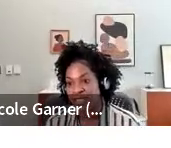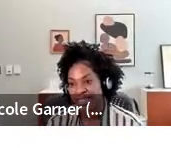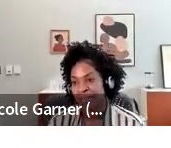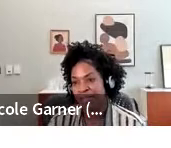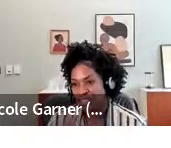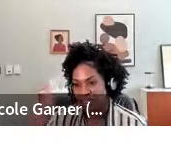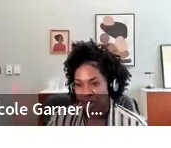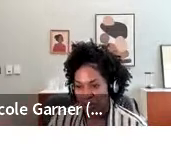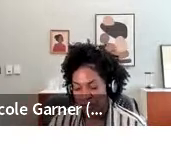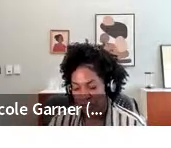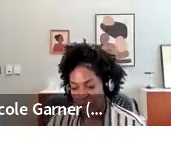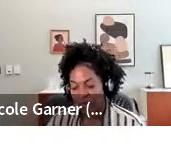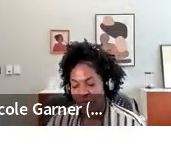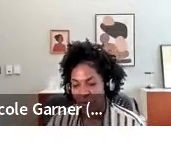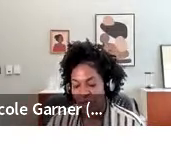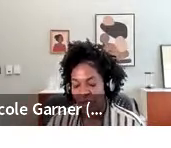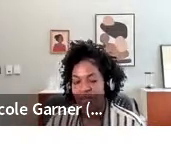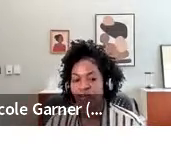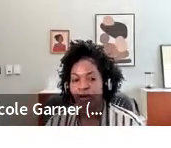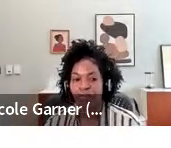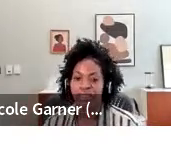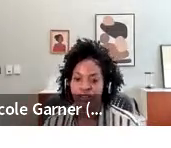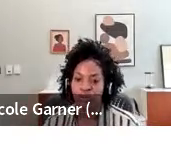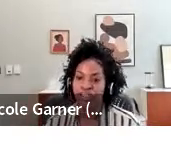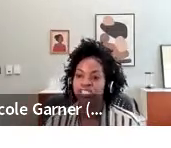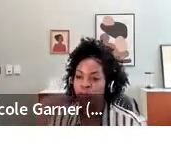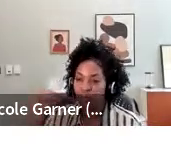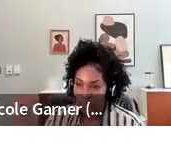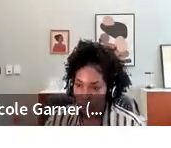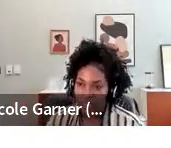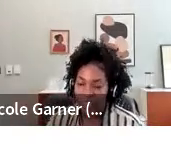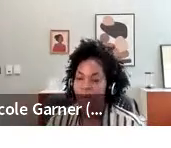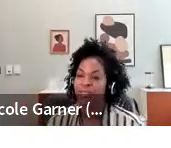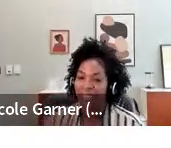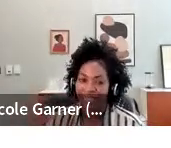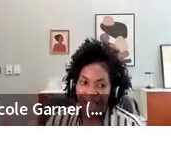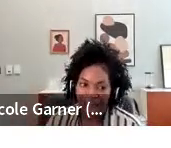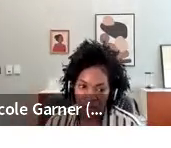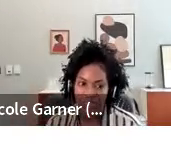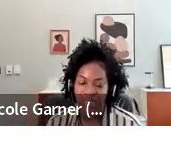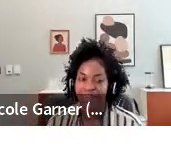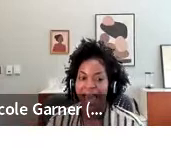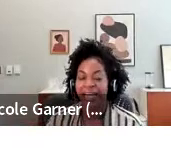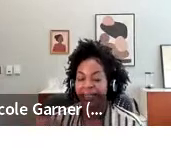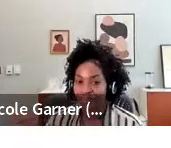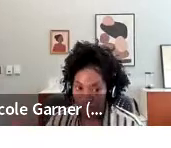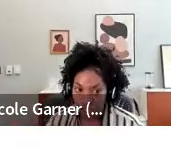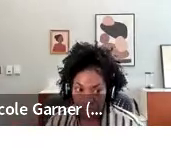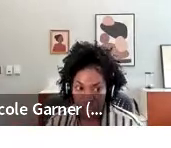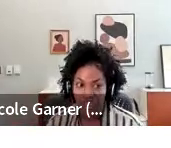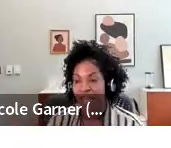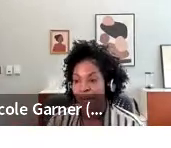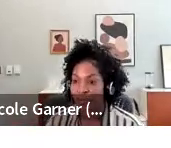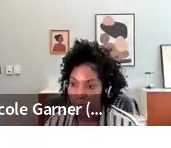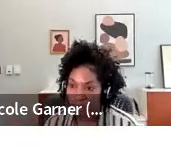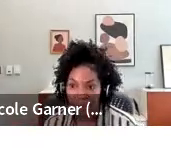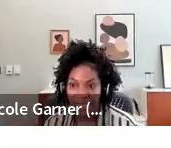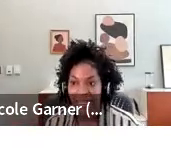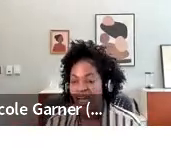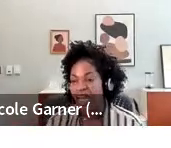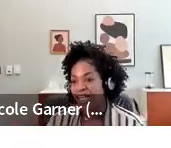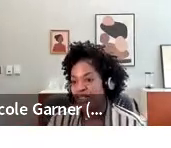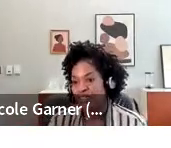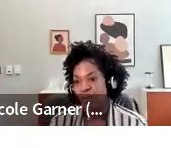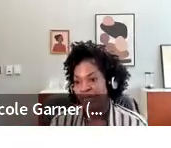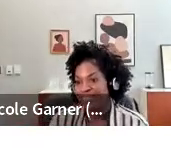our pillars. And as I mentioned, all the four pillars, we're still really working on building out that infrastructure and that